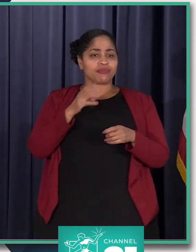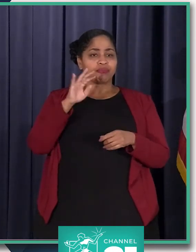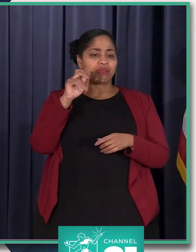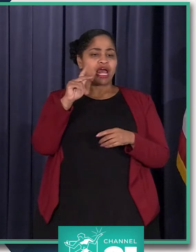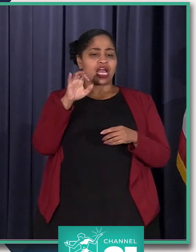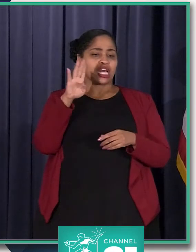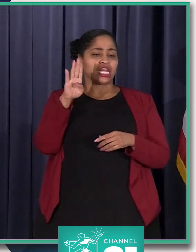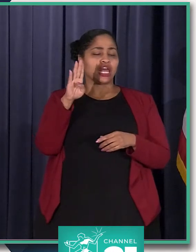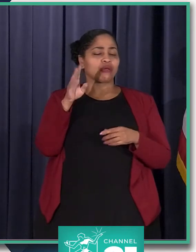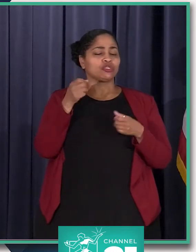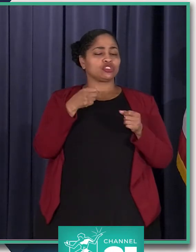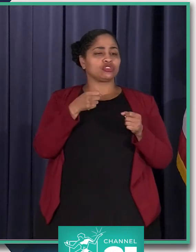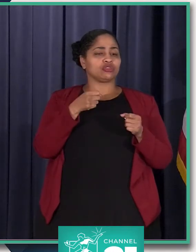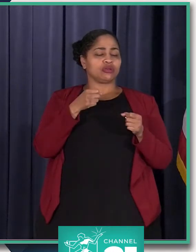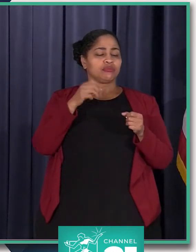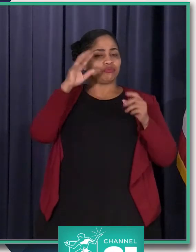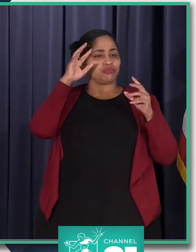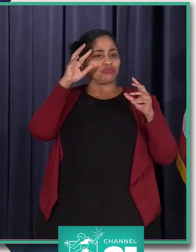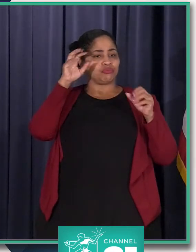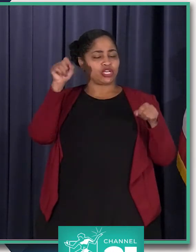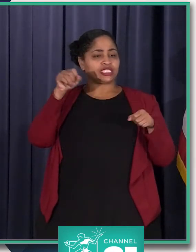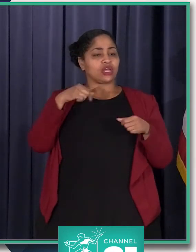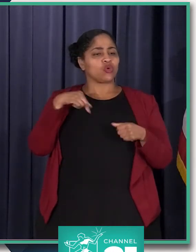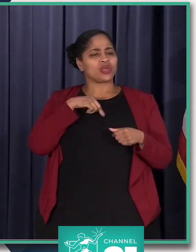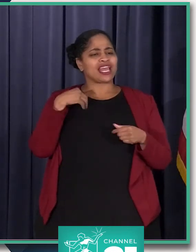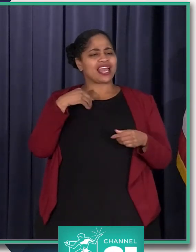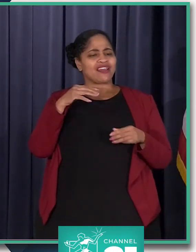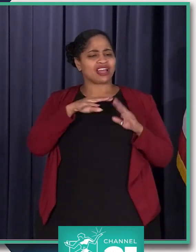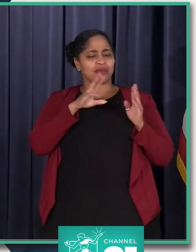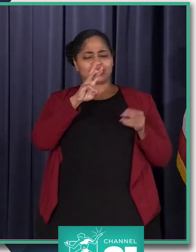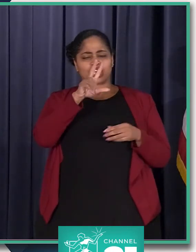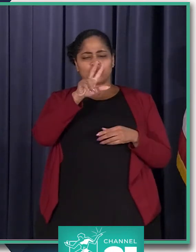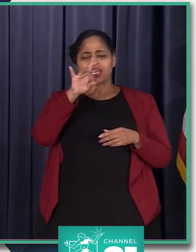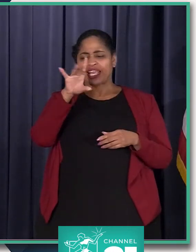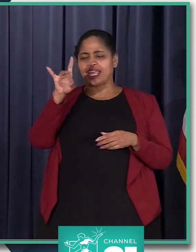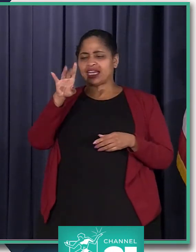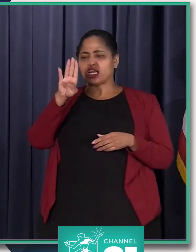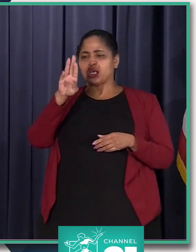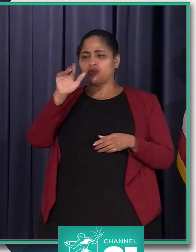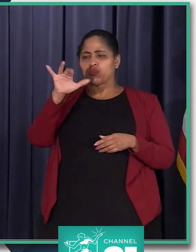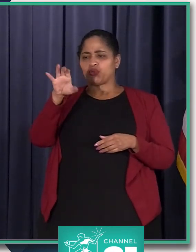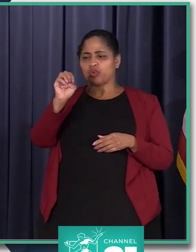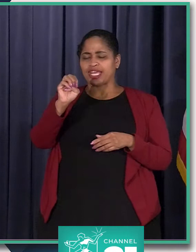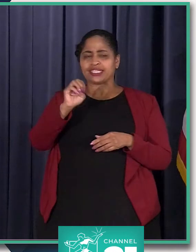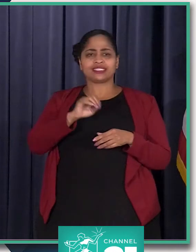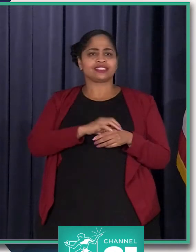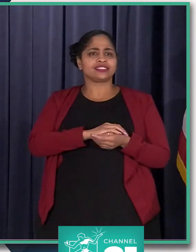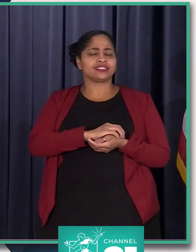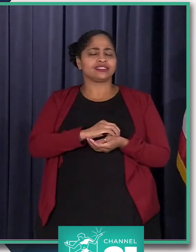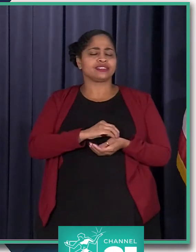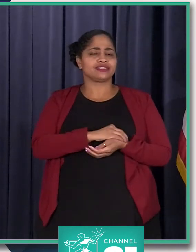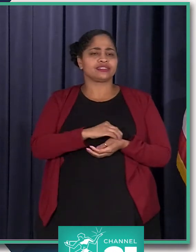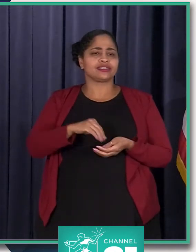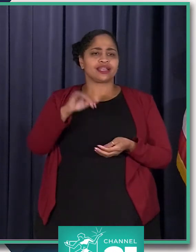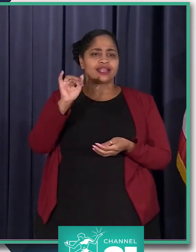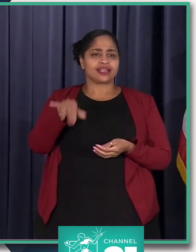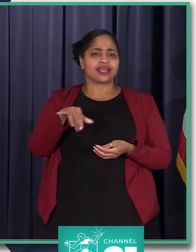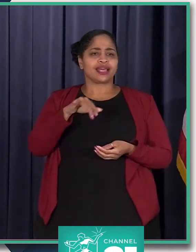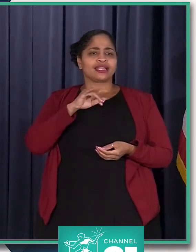Okay. And we have a home, 6388 Brace, which is